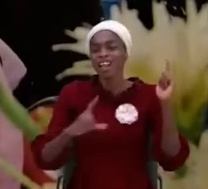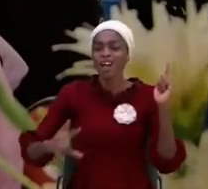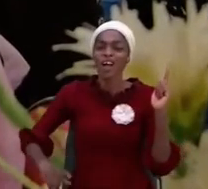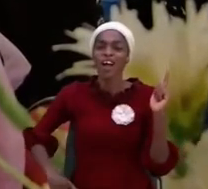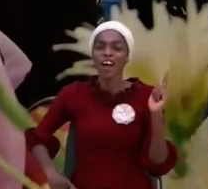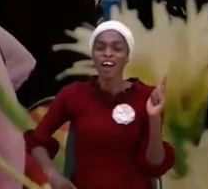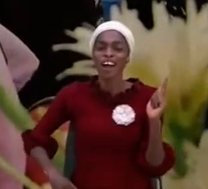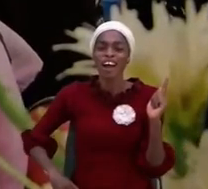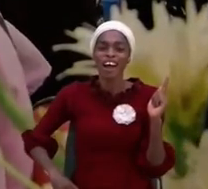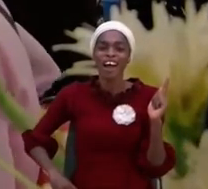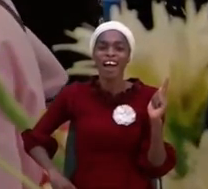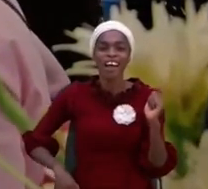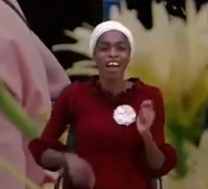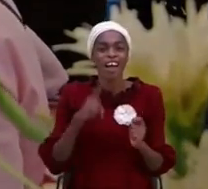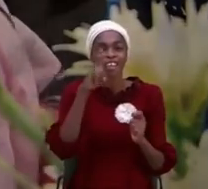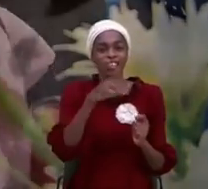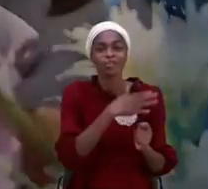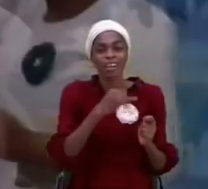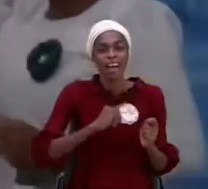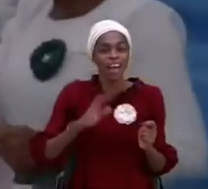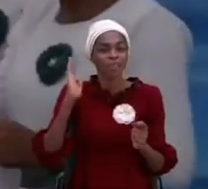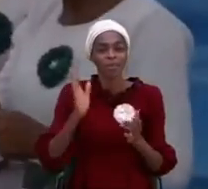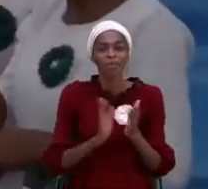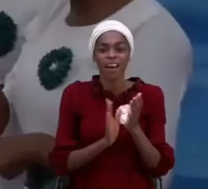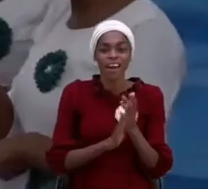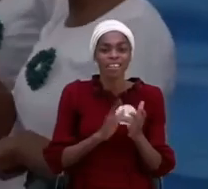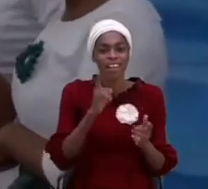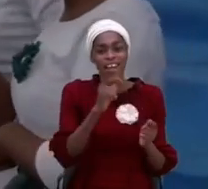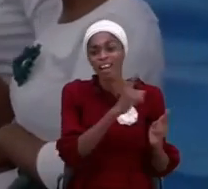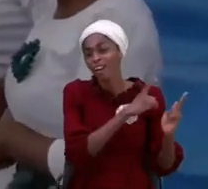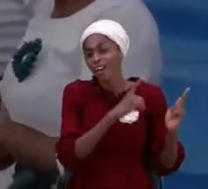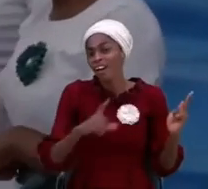Lord. You and I, we praise the Lord. Oh, we praise the Lord.